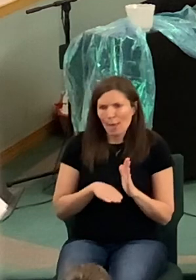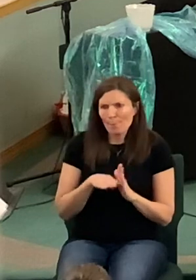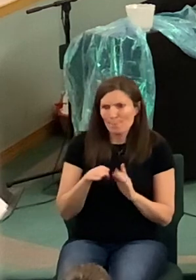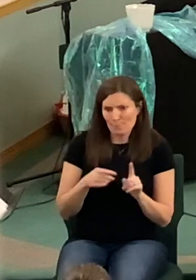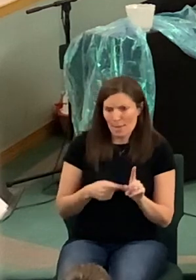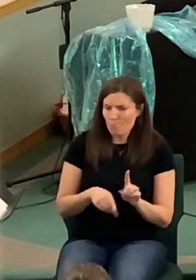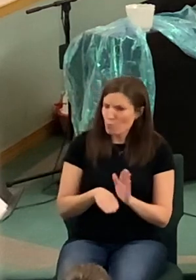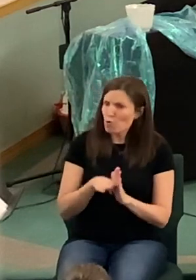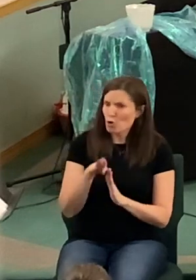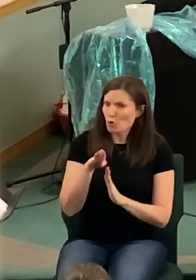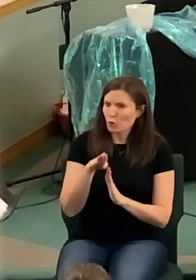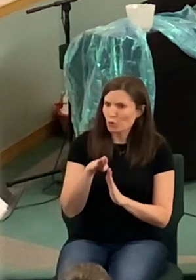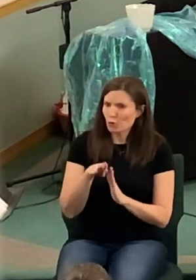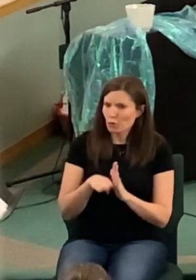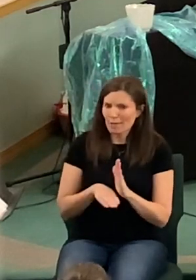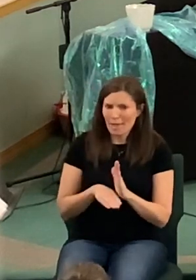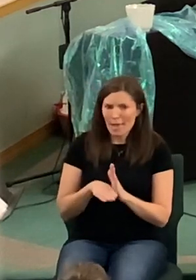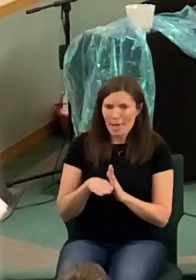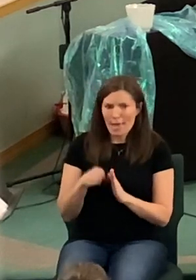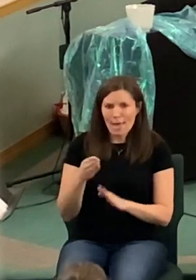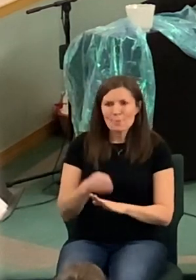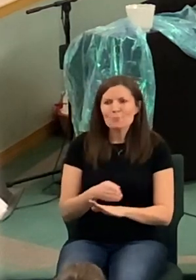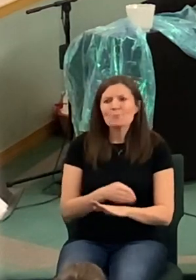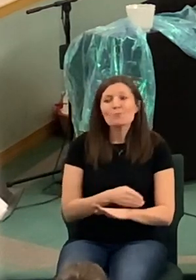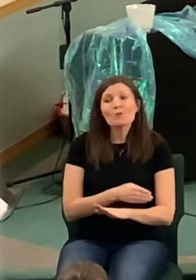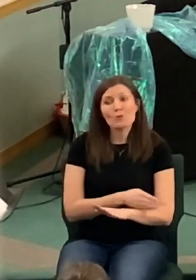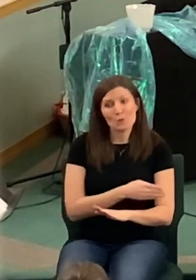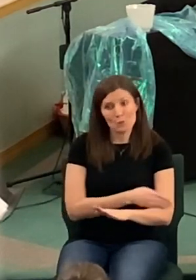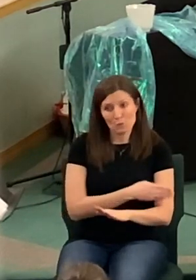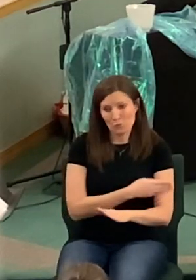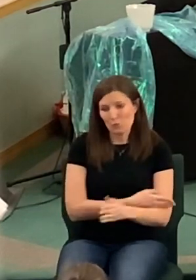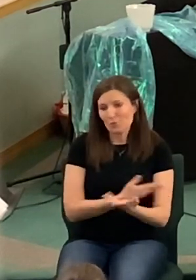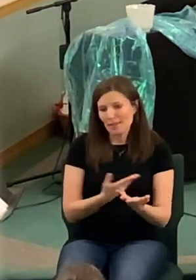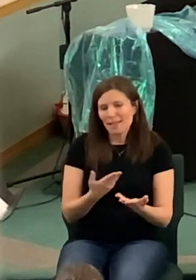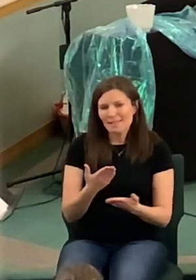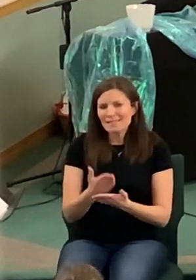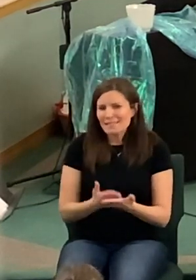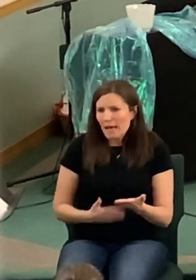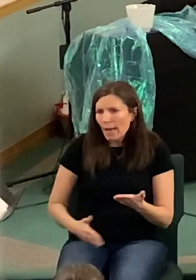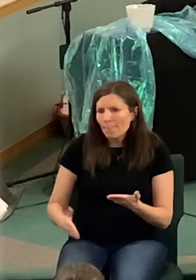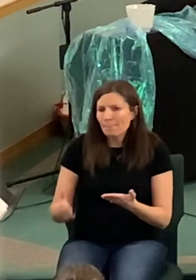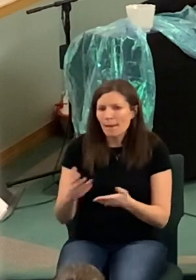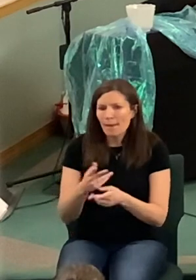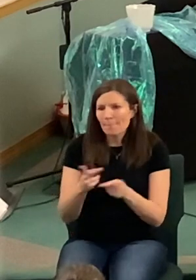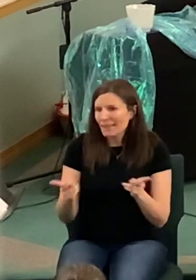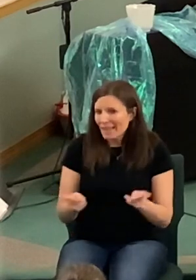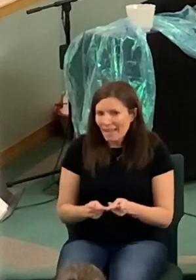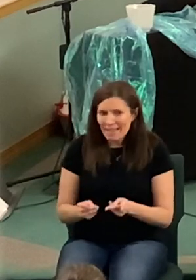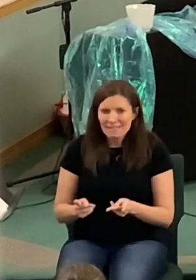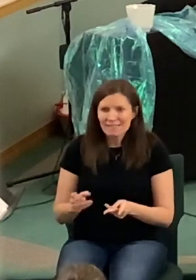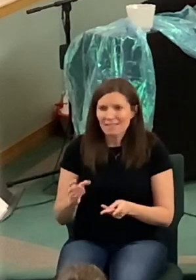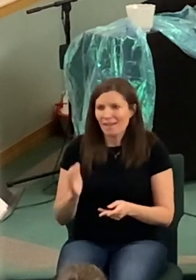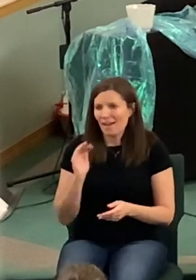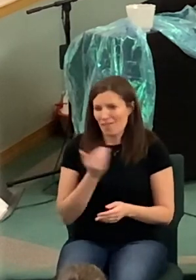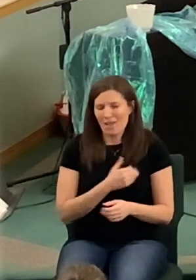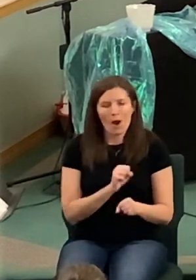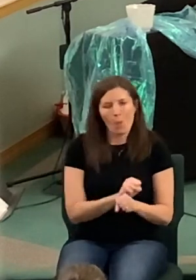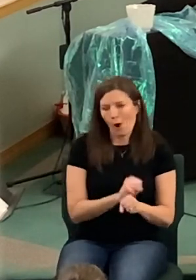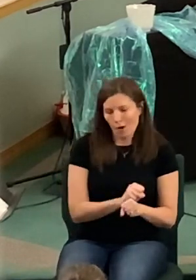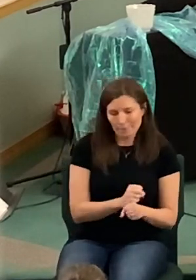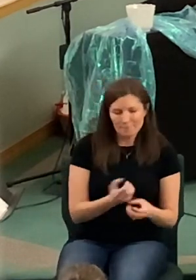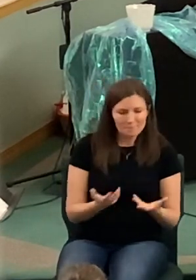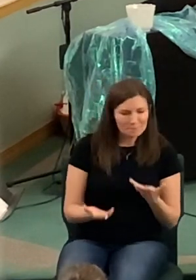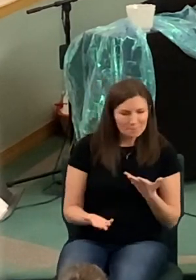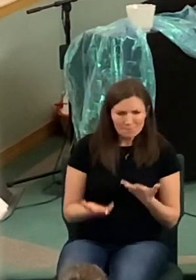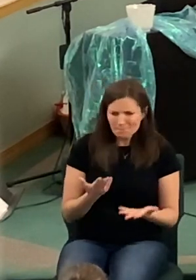improve as employees that work somewhere for someone in some capacity. Maybe it's a part-time job we